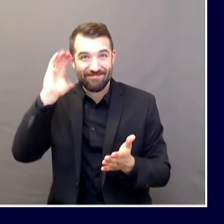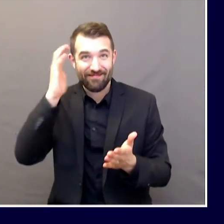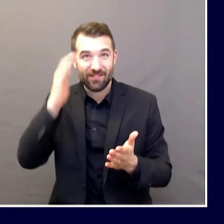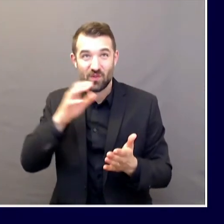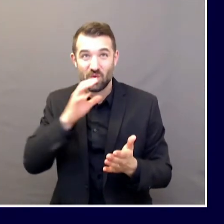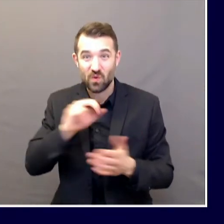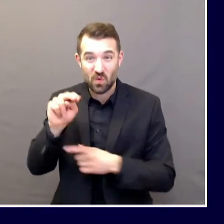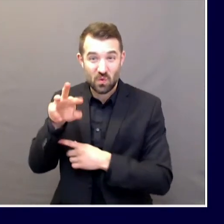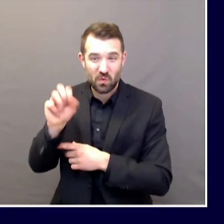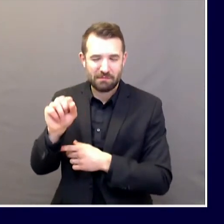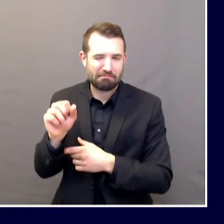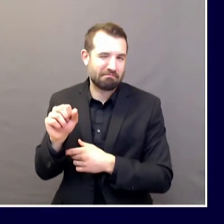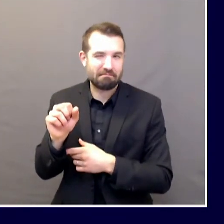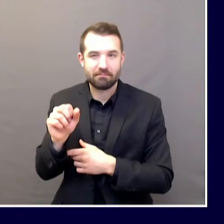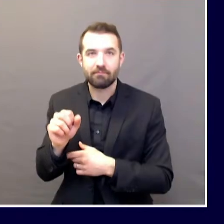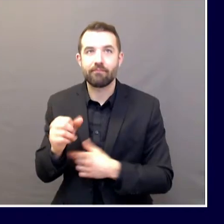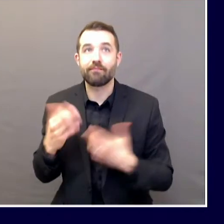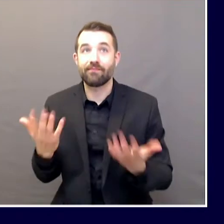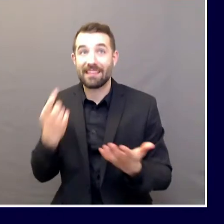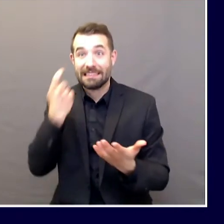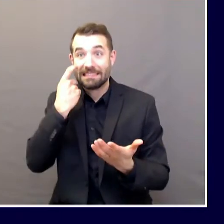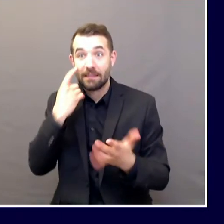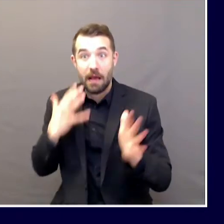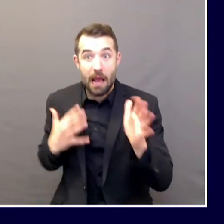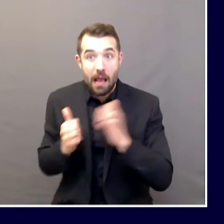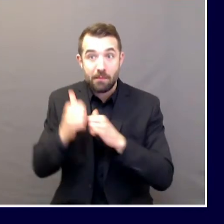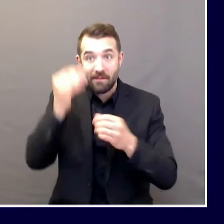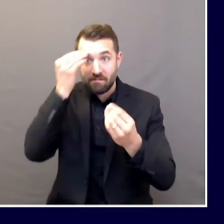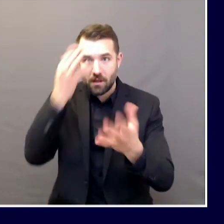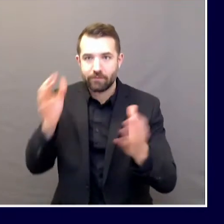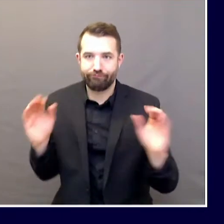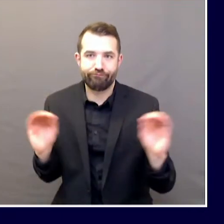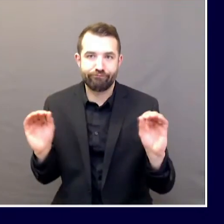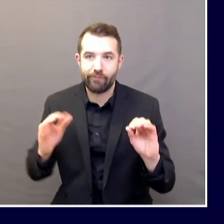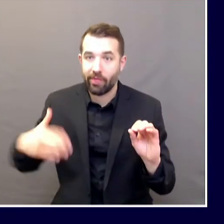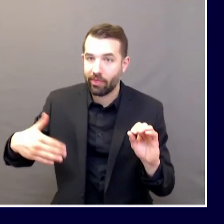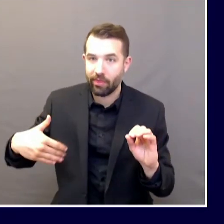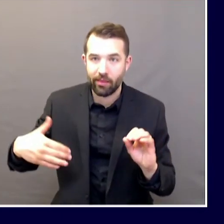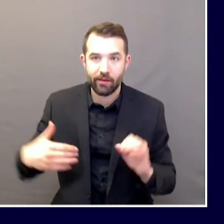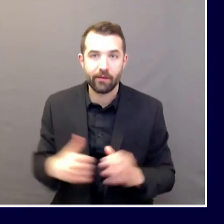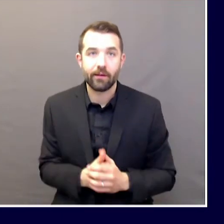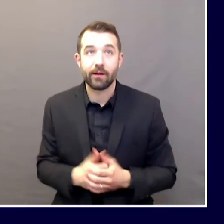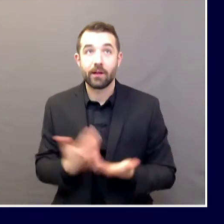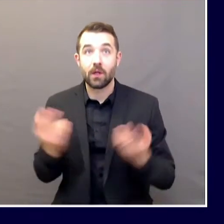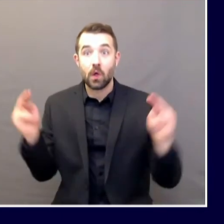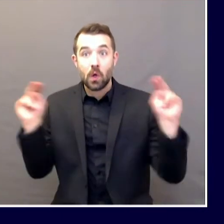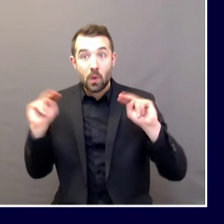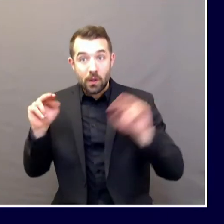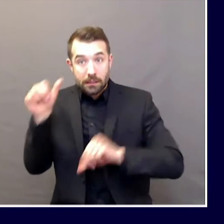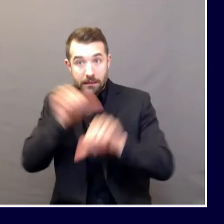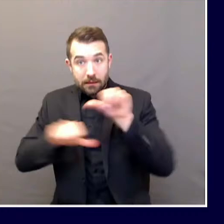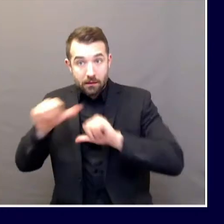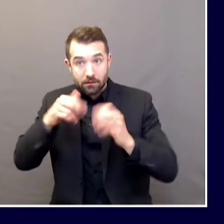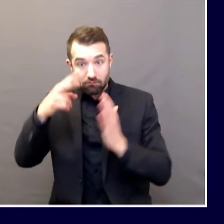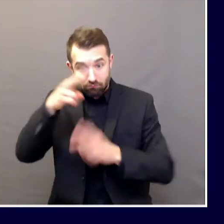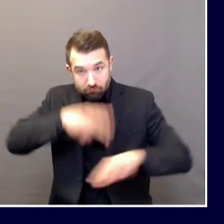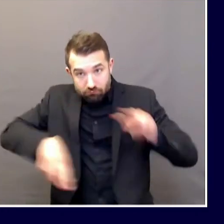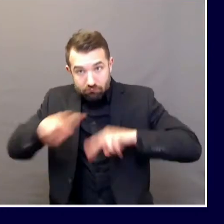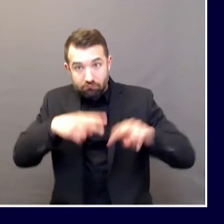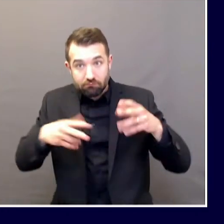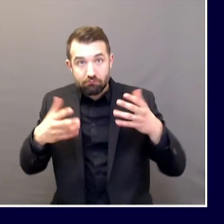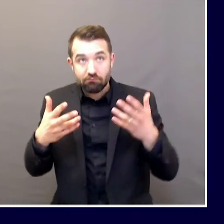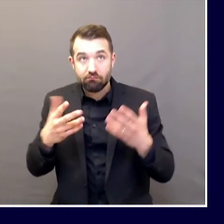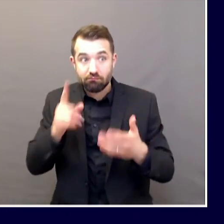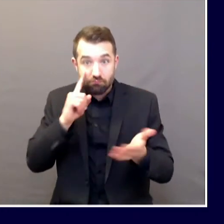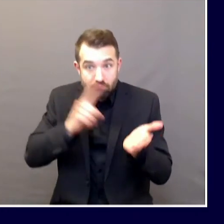really difficult to evaluate this. I'm looking forward to being able to reviewing all of the data, having peer-reviewed scientists do the